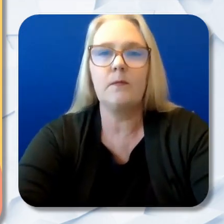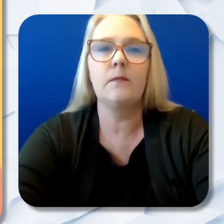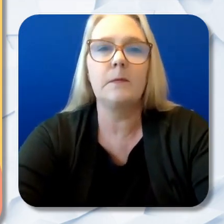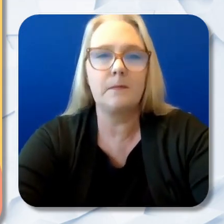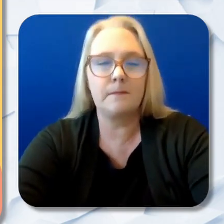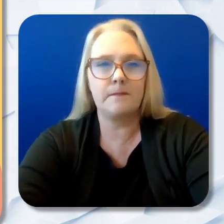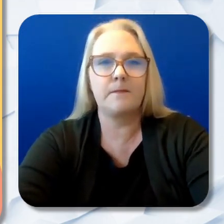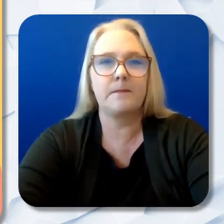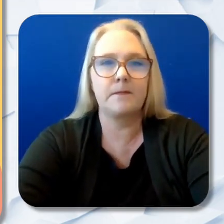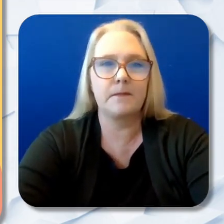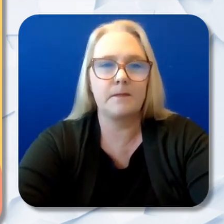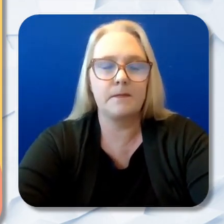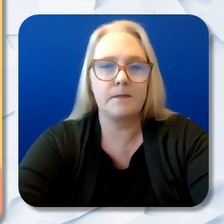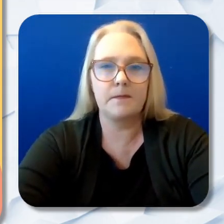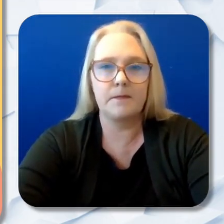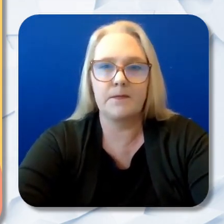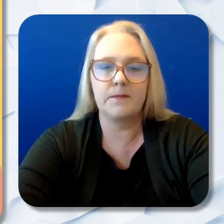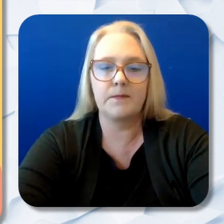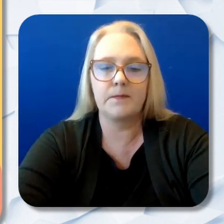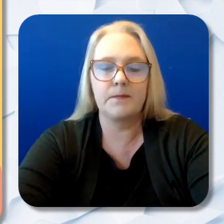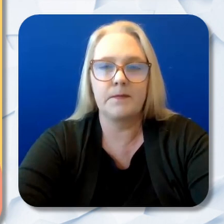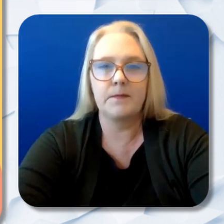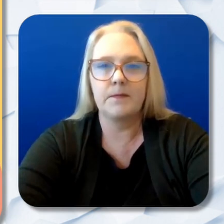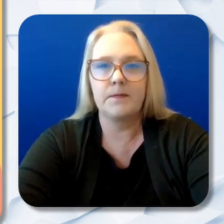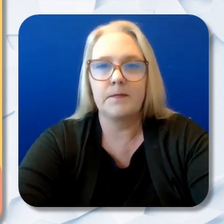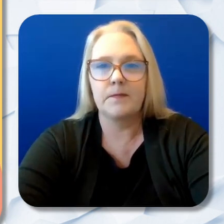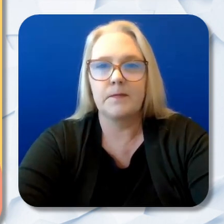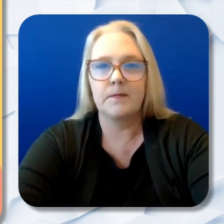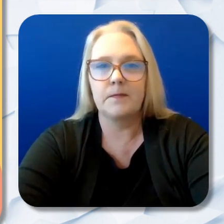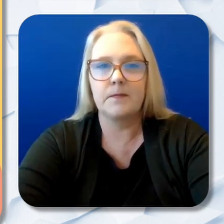All right, looking at a few more.